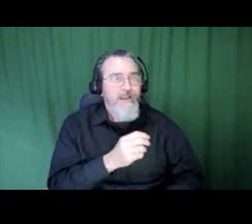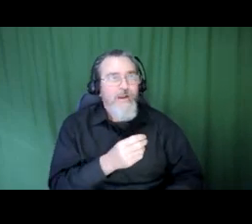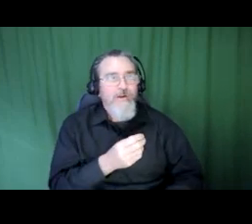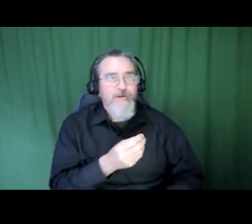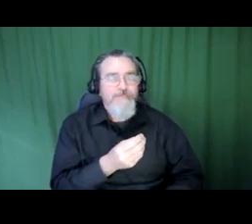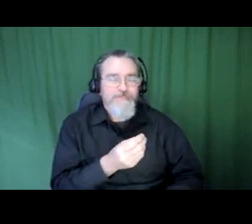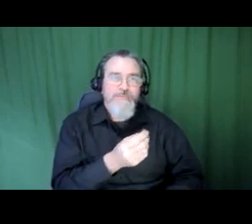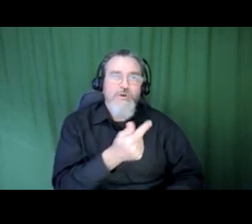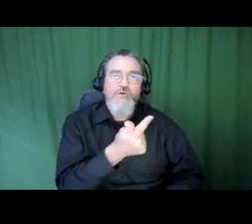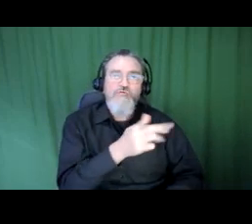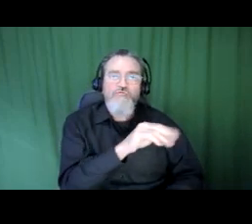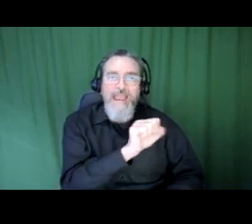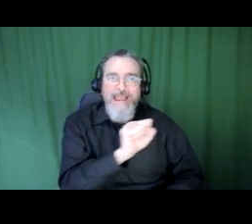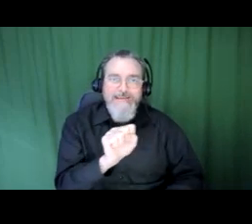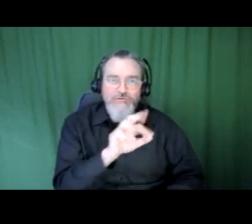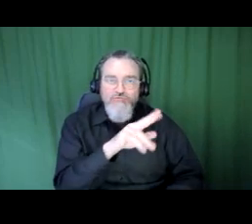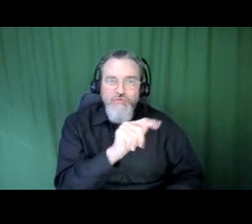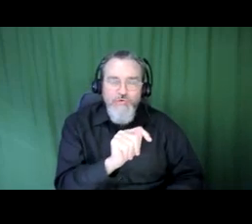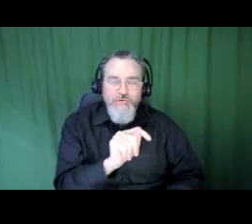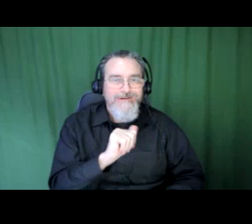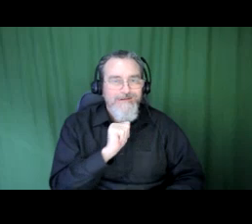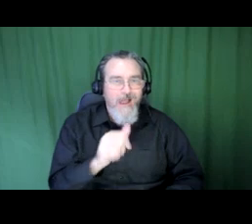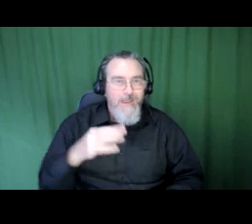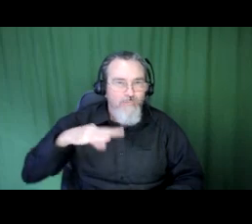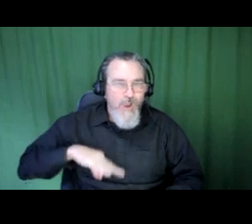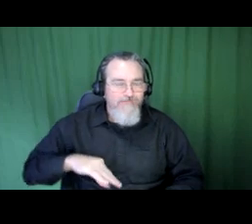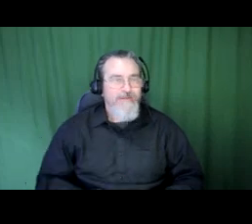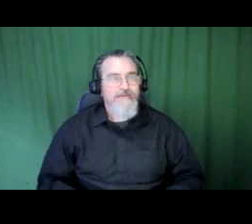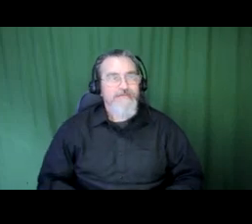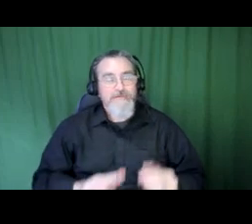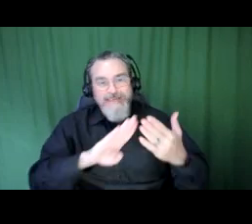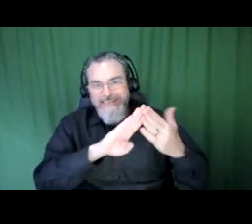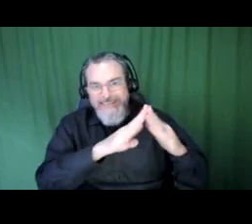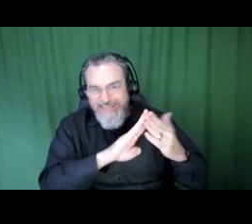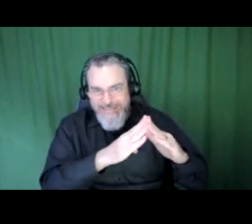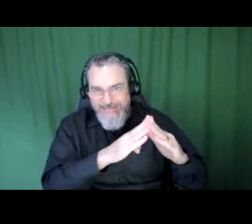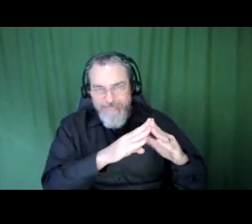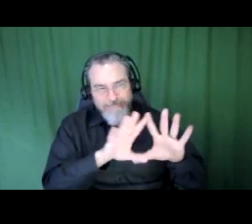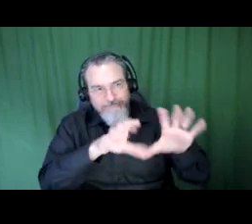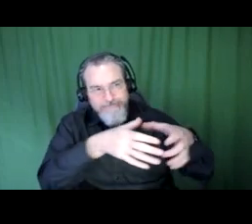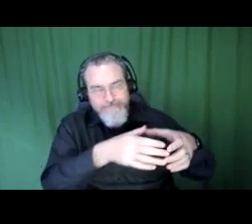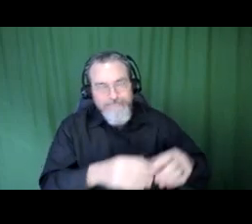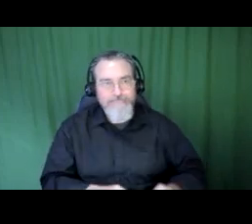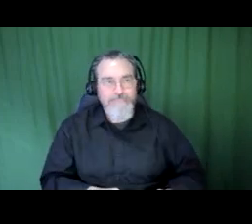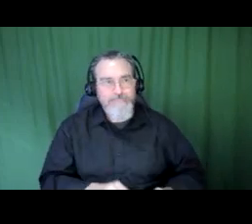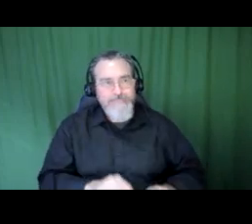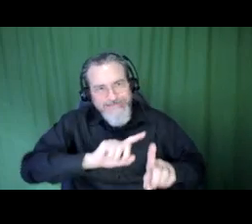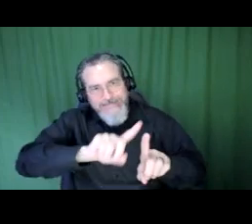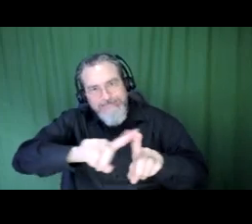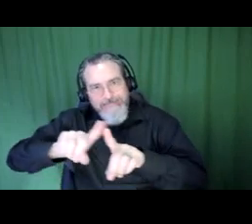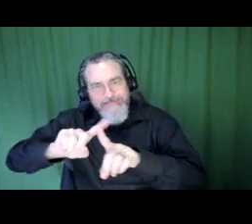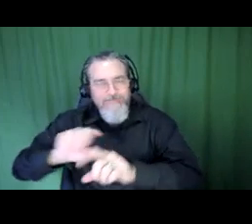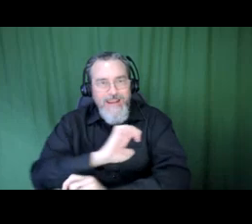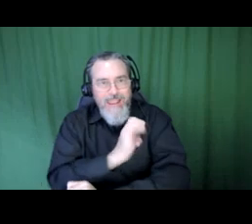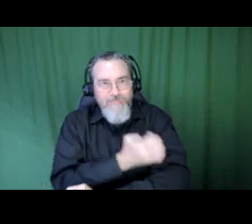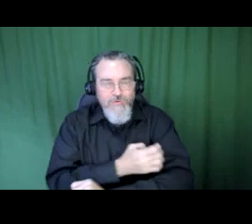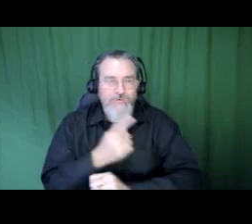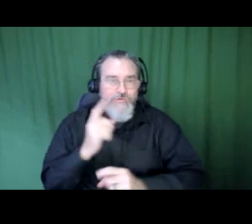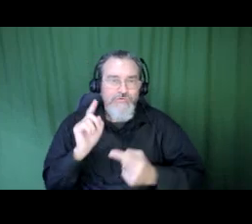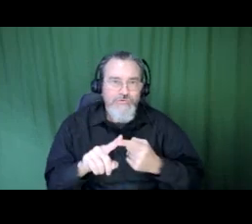city entities, disparate efforts to work with different segments